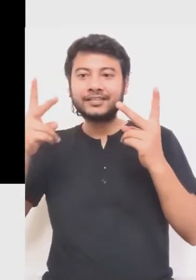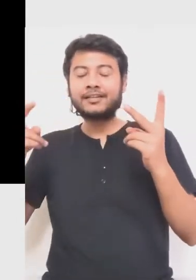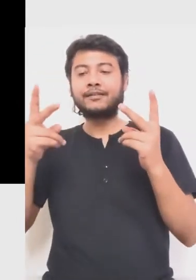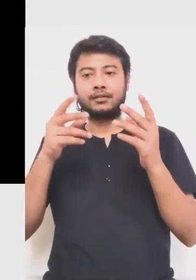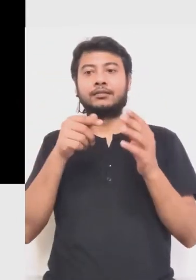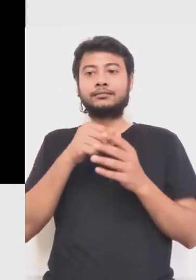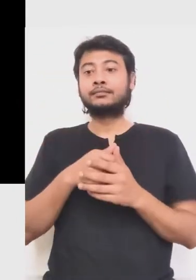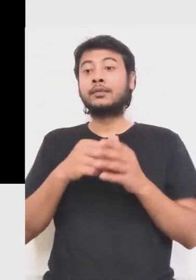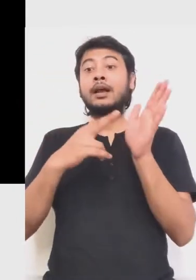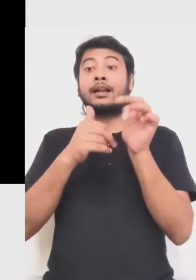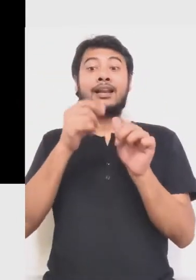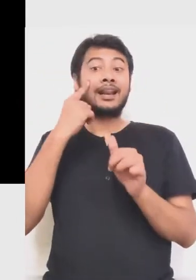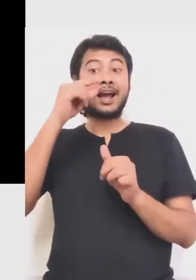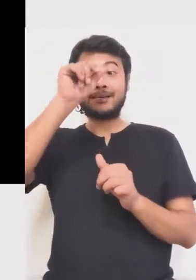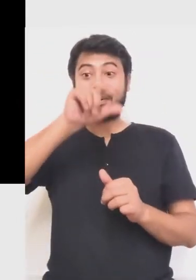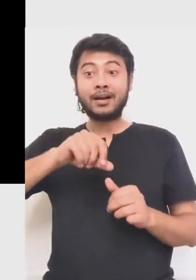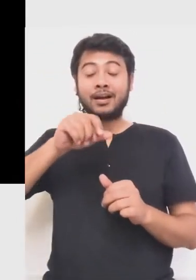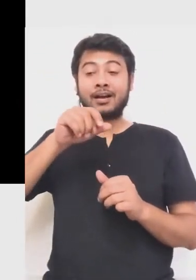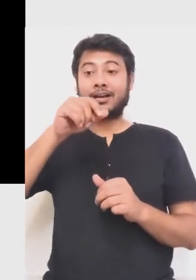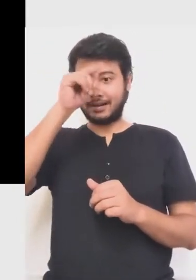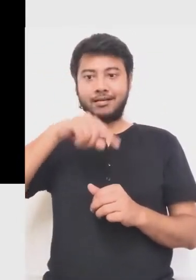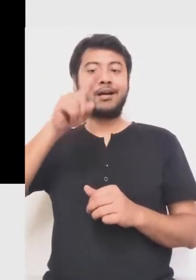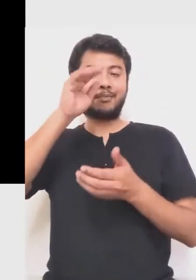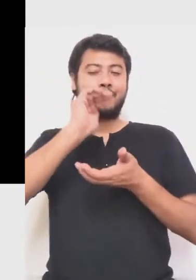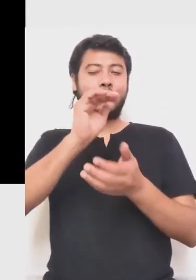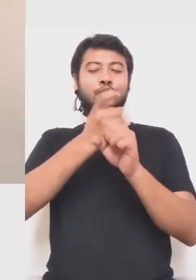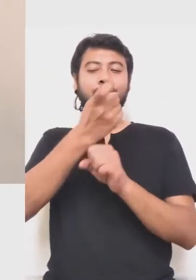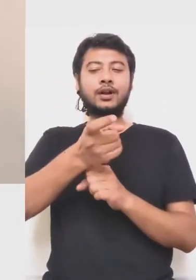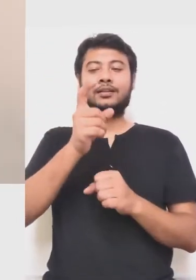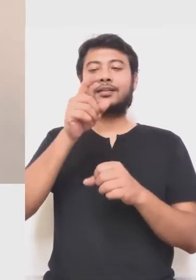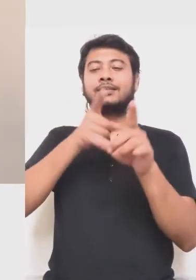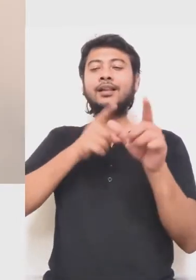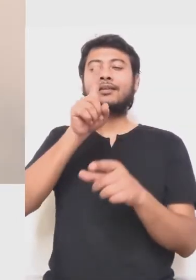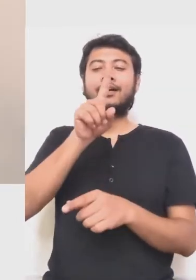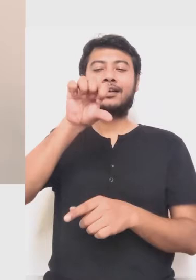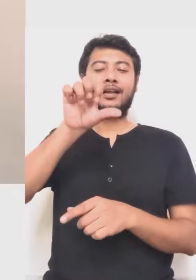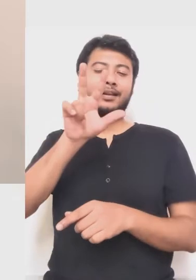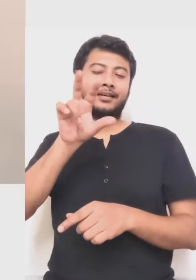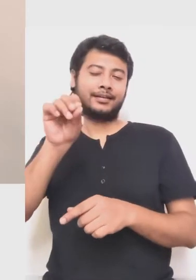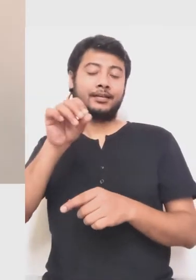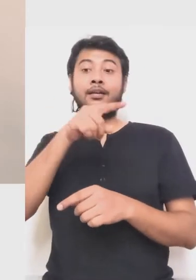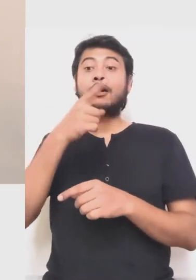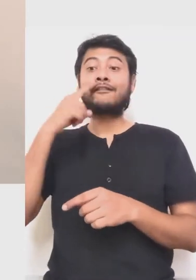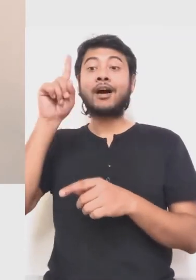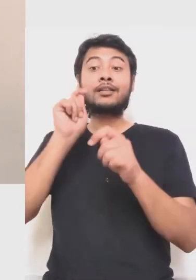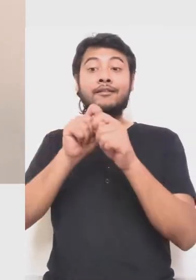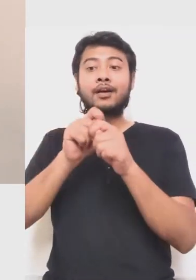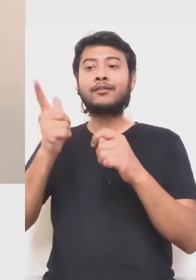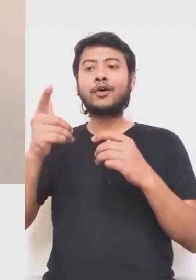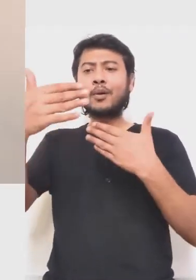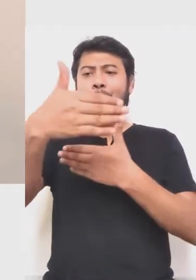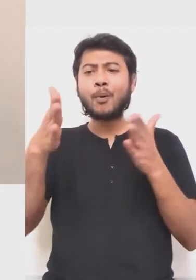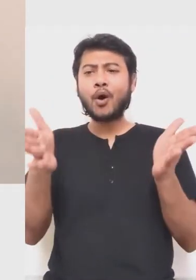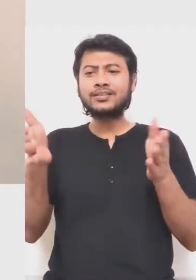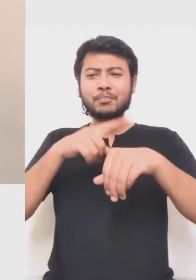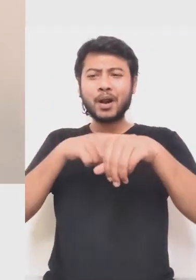was 5 years old. His father used to trade in wholesale packing material and also in textiles, while his